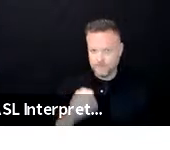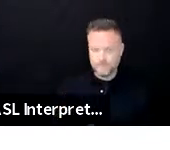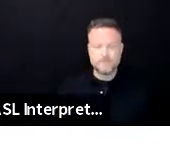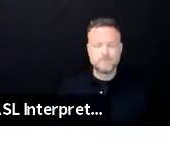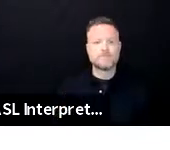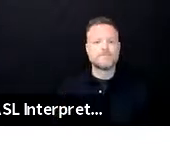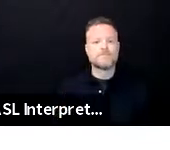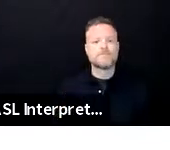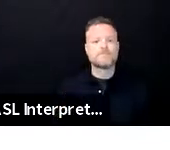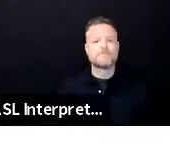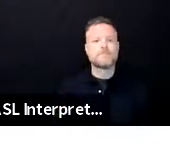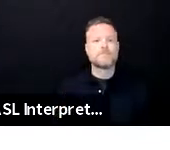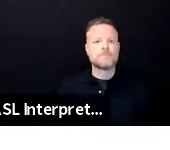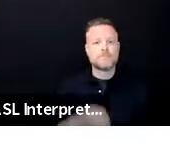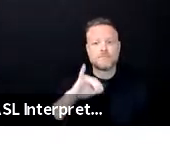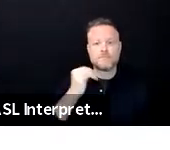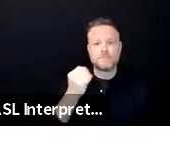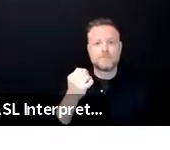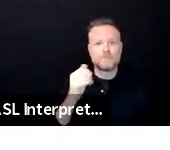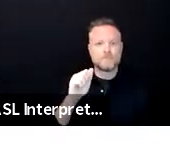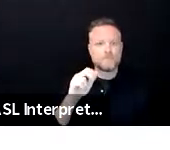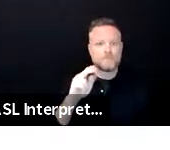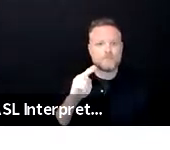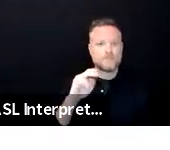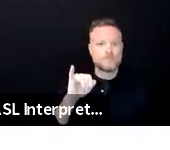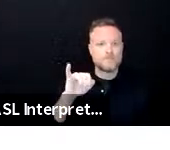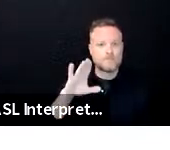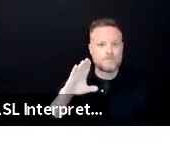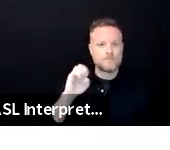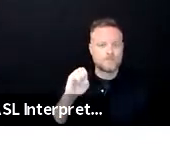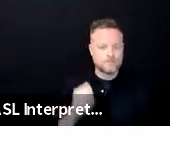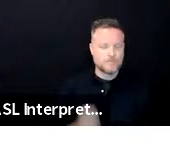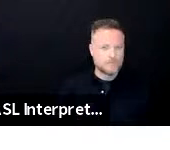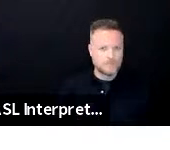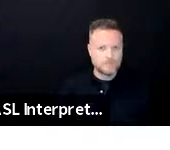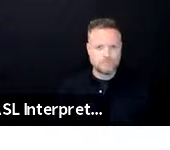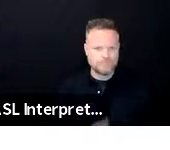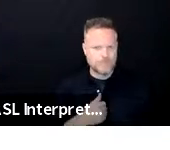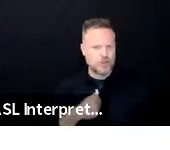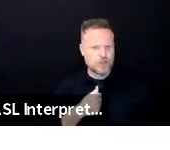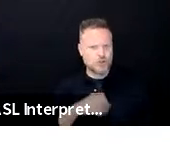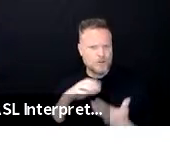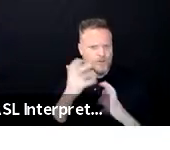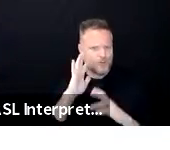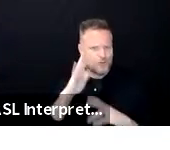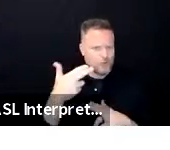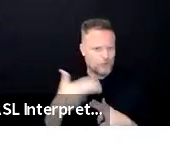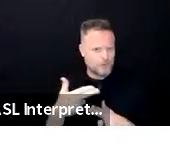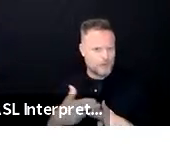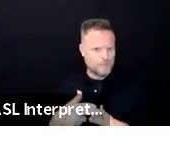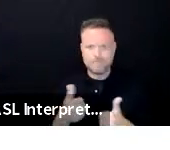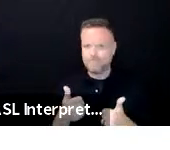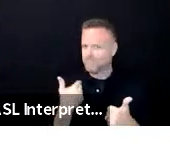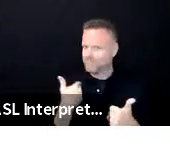Here. Janice DeBoer, I'm sorry if I said your name wrong. Nope, DeBoer